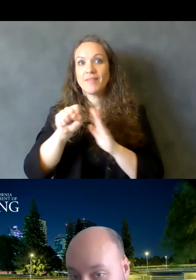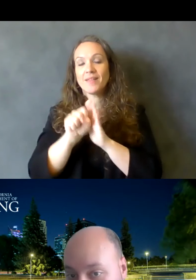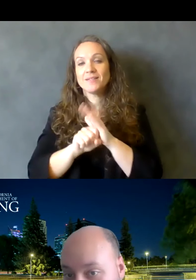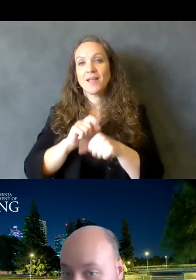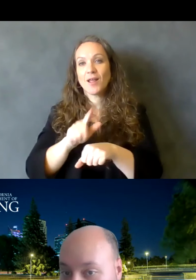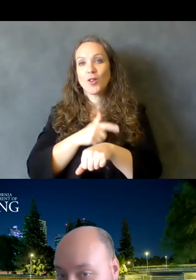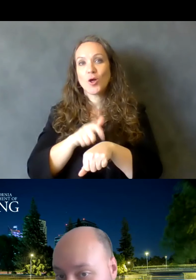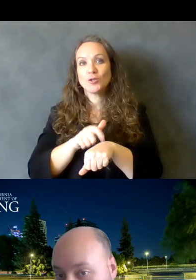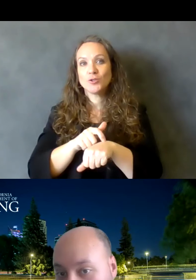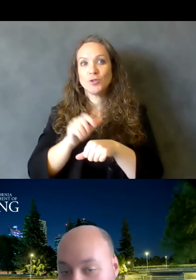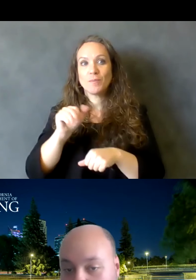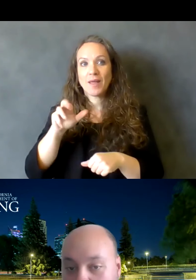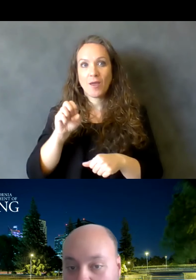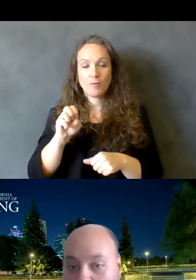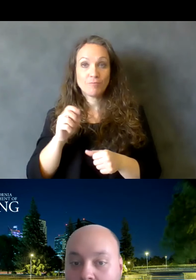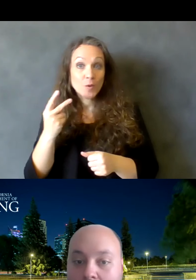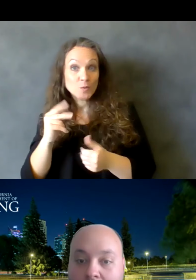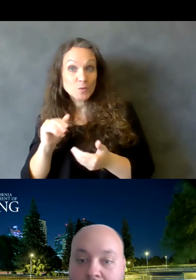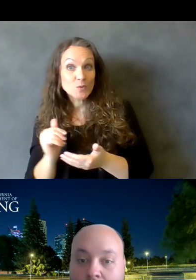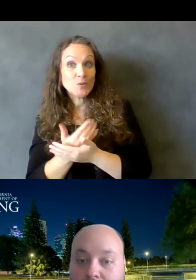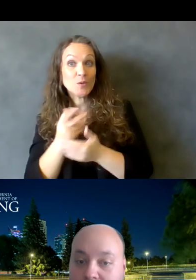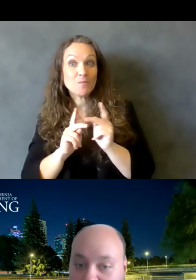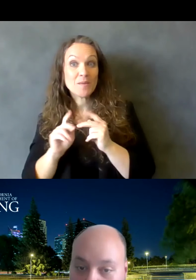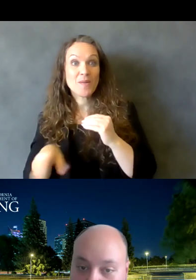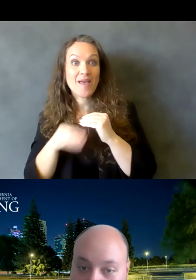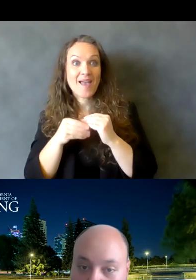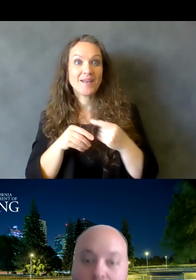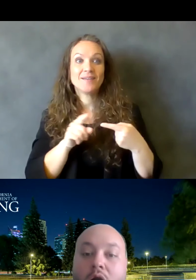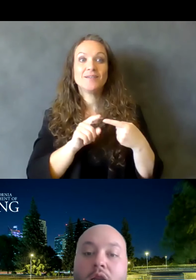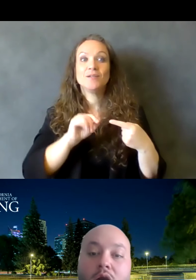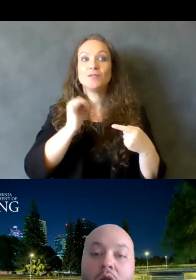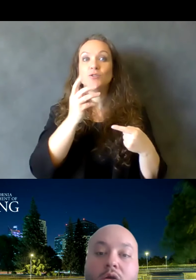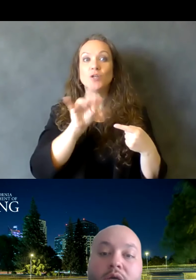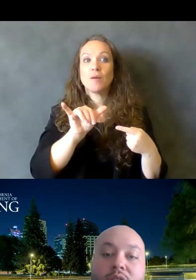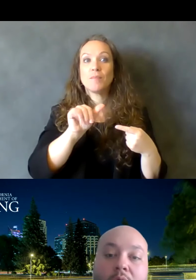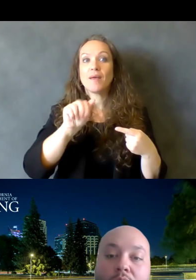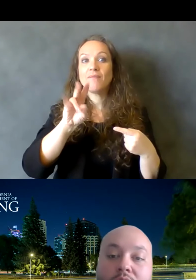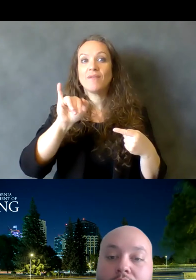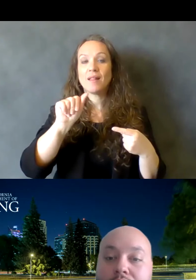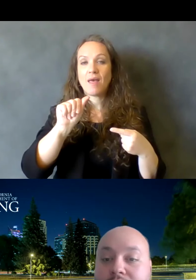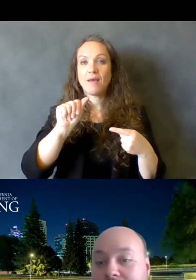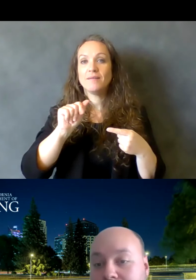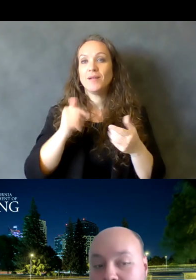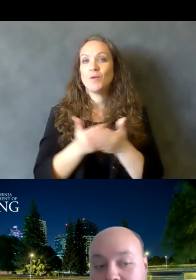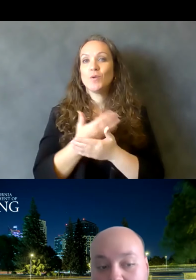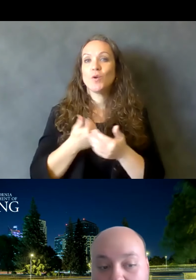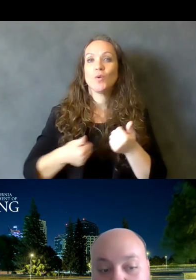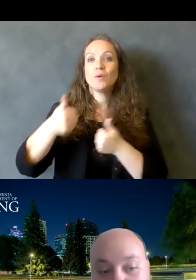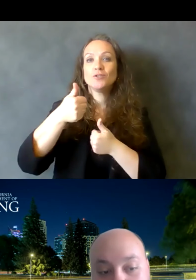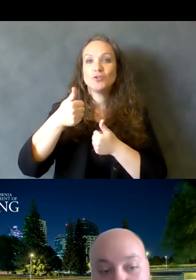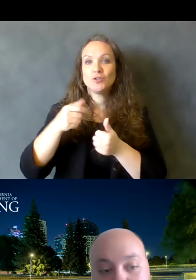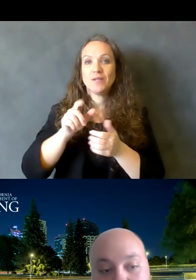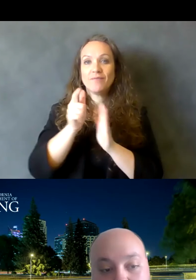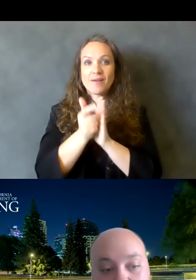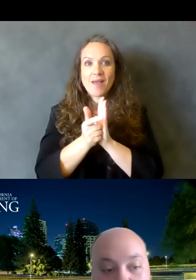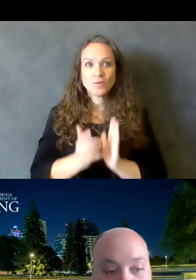members. Jeremy Avila has come on board as our new Chief Counsel, and Connie Nakano has come on board as our new Assistant Director of